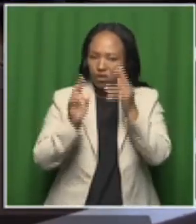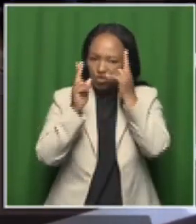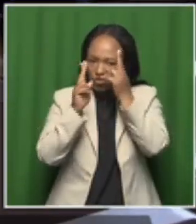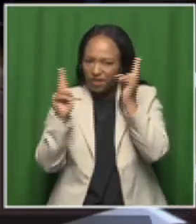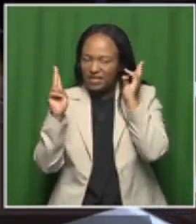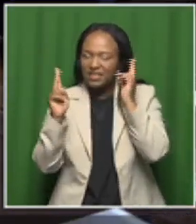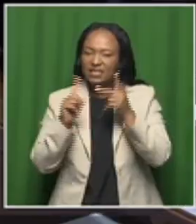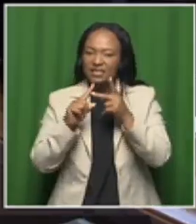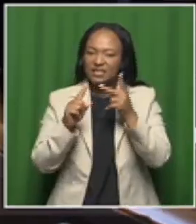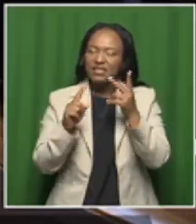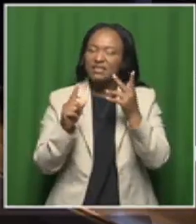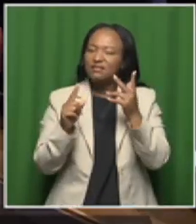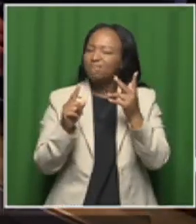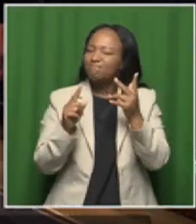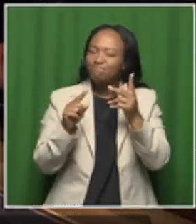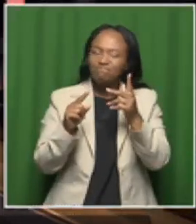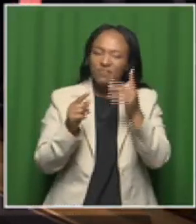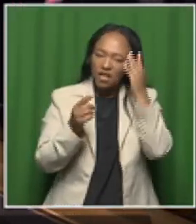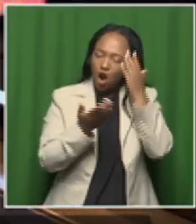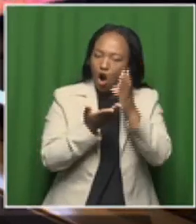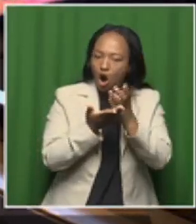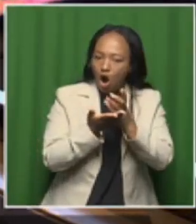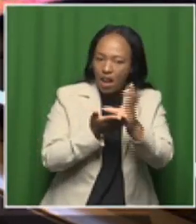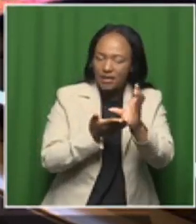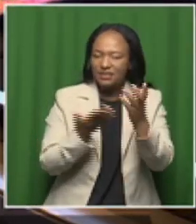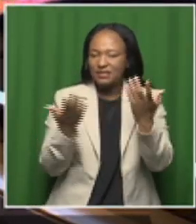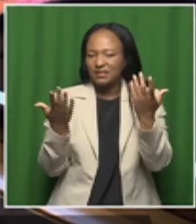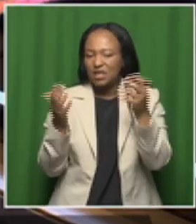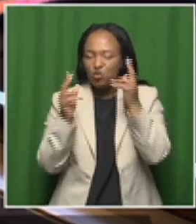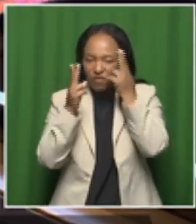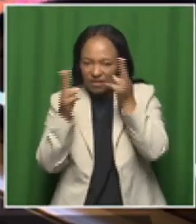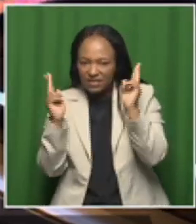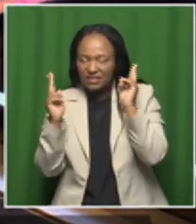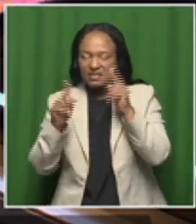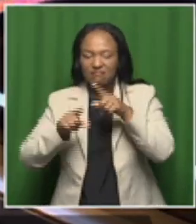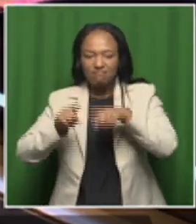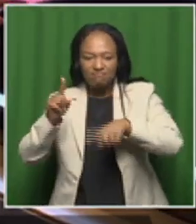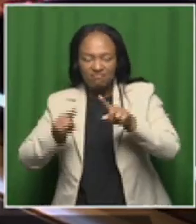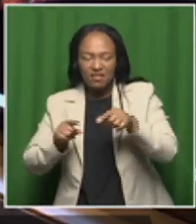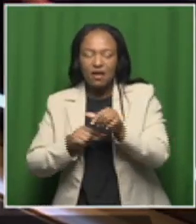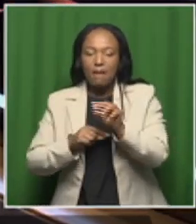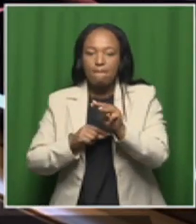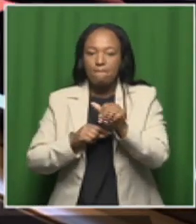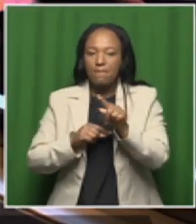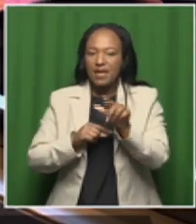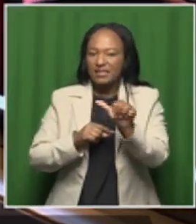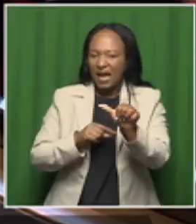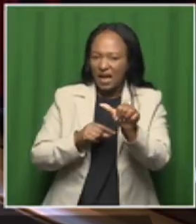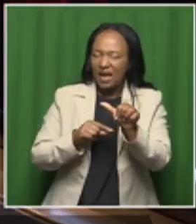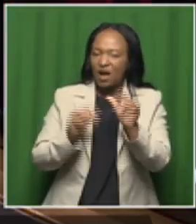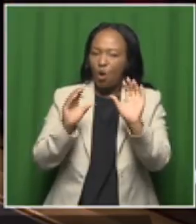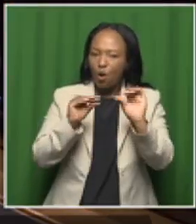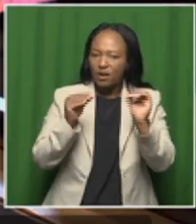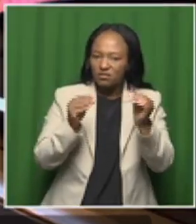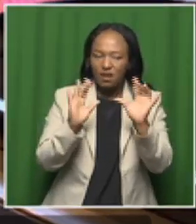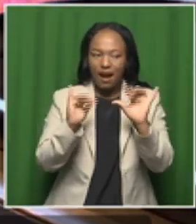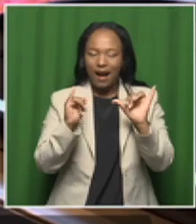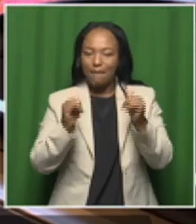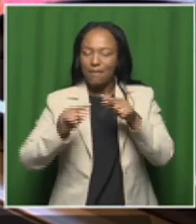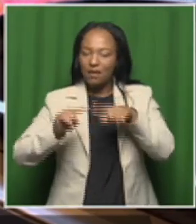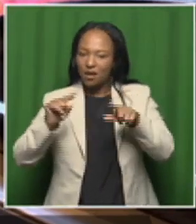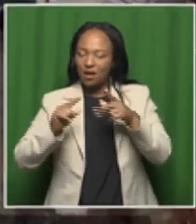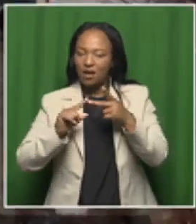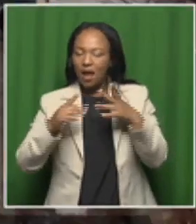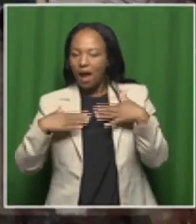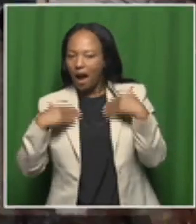high schools, elementary schools. We get foundations like the IKEA Foundation, Meta came, companies come, health organizations come to